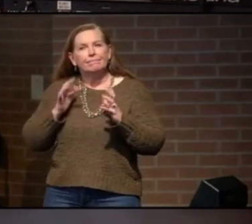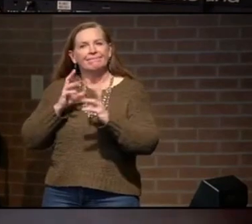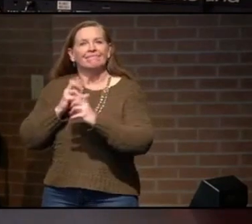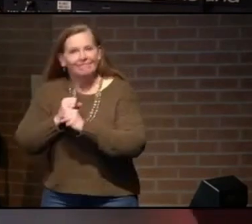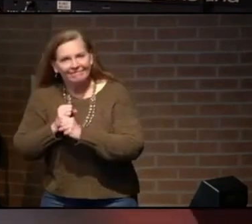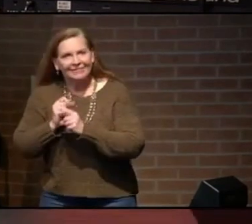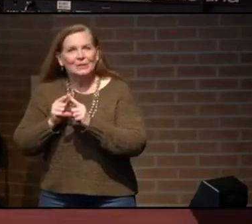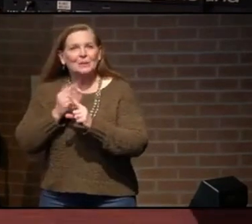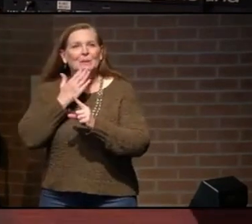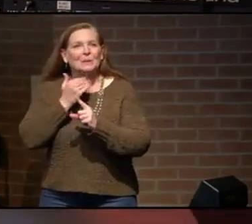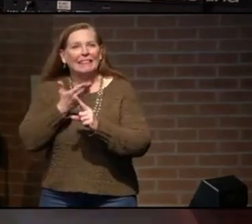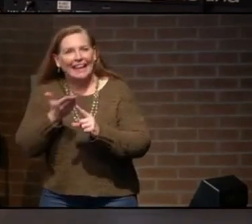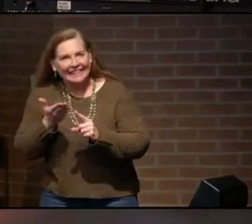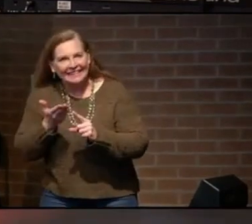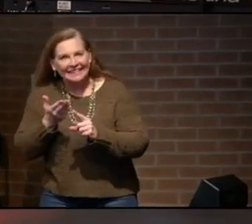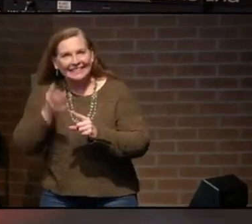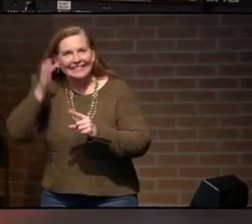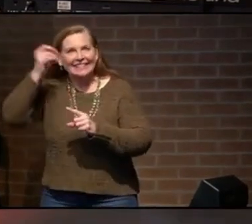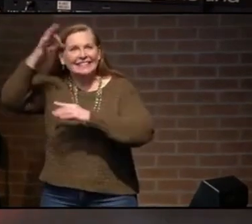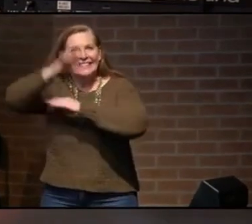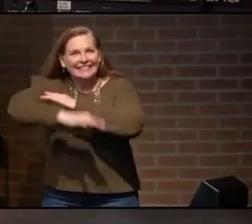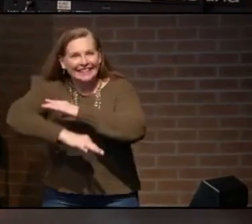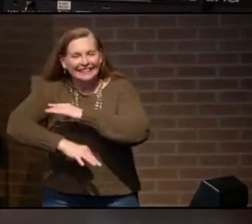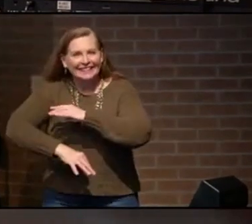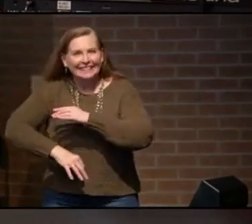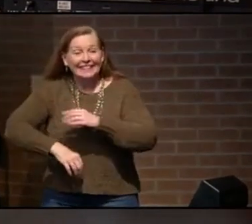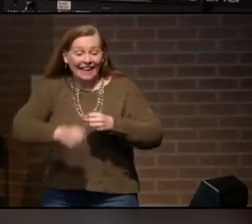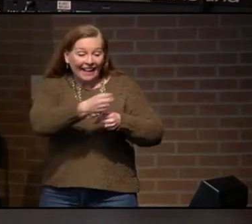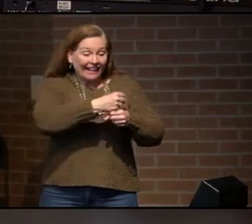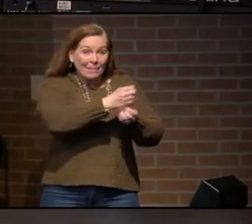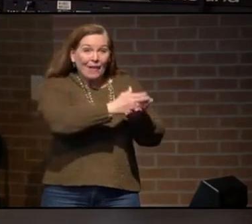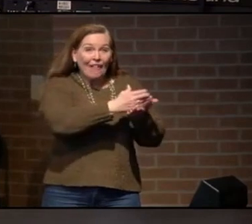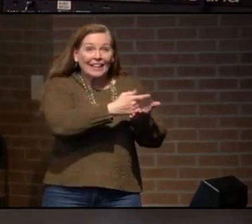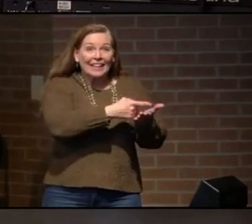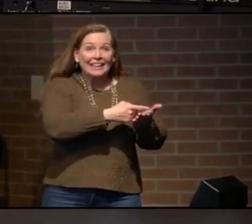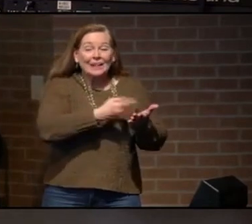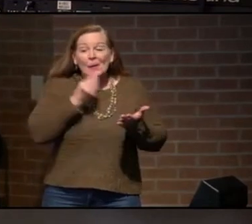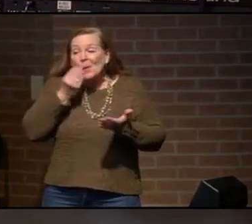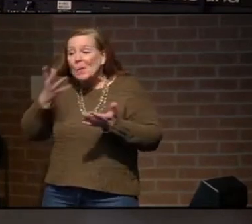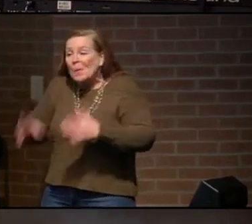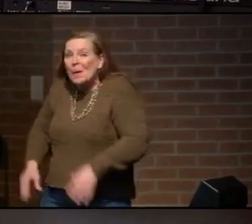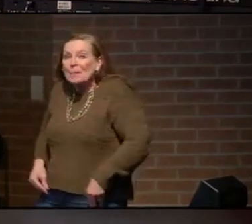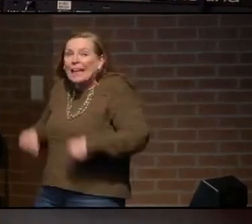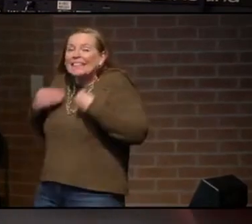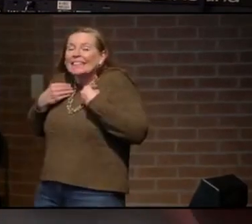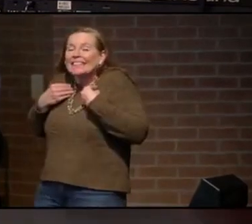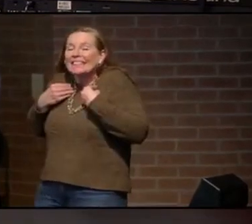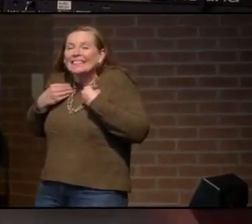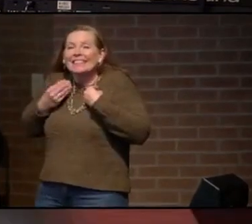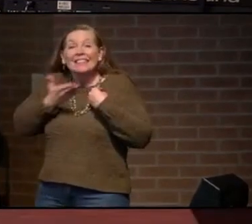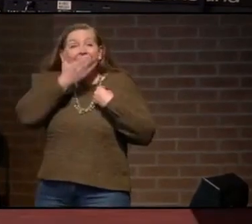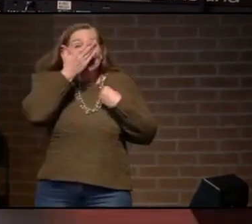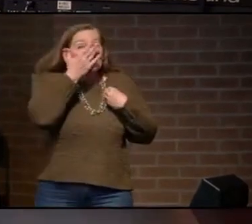things. A sunset, a cup of coffee, a warm blanket, the